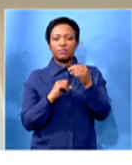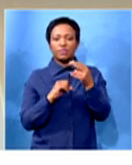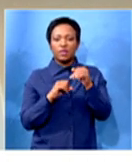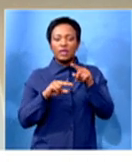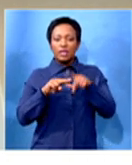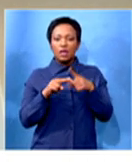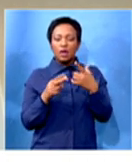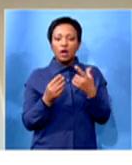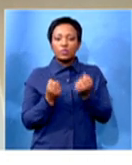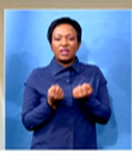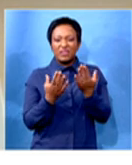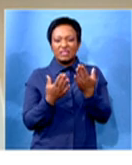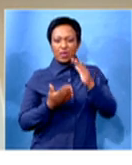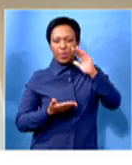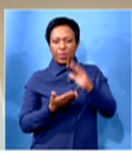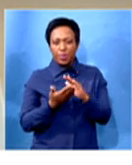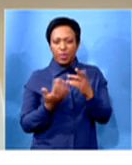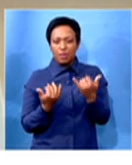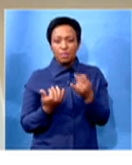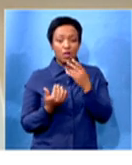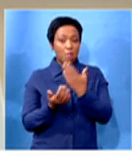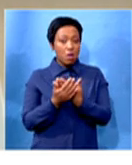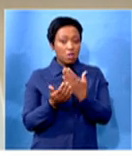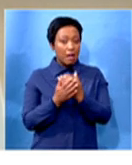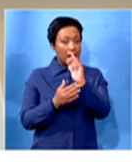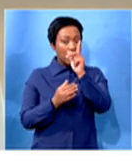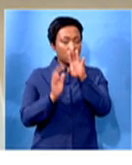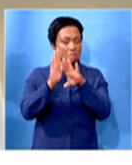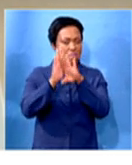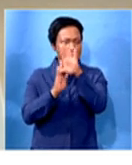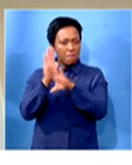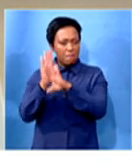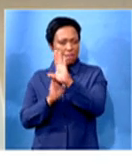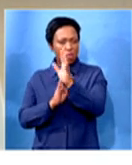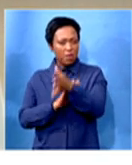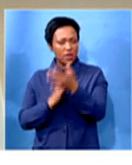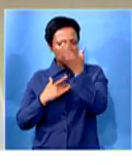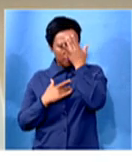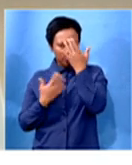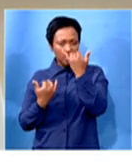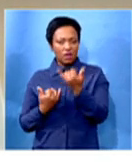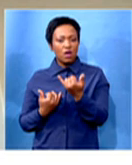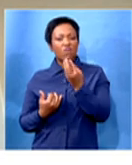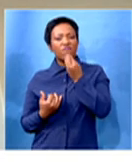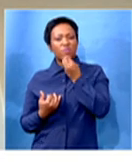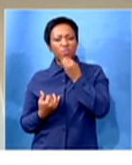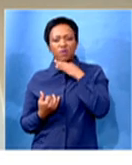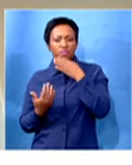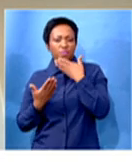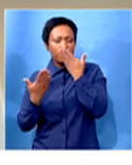reduced. Are we going to see a surge in both of those epidemics? Of course, malnutrition and the economic,